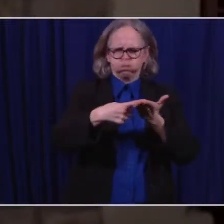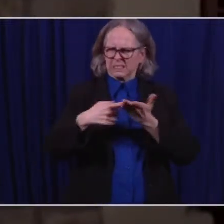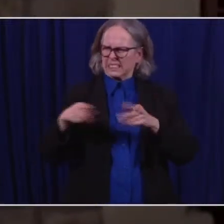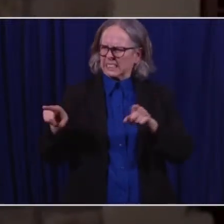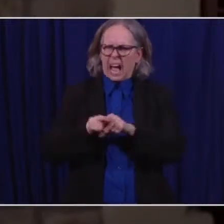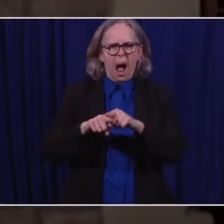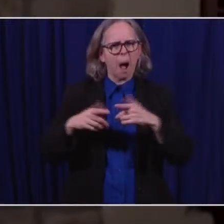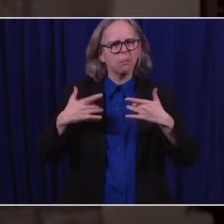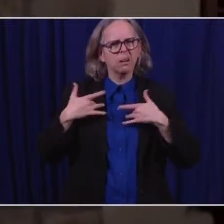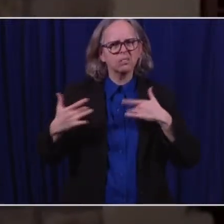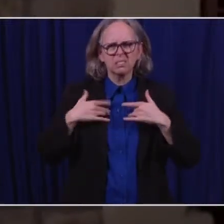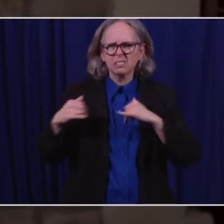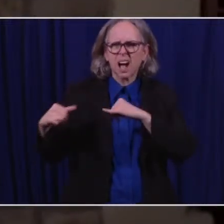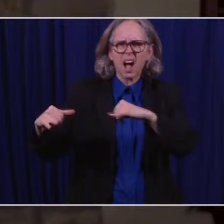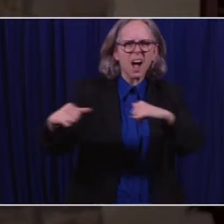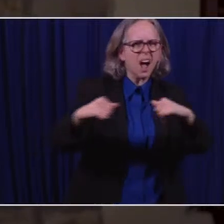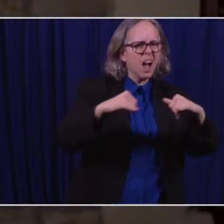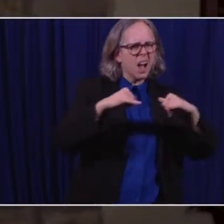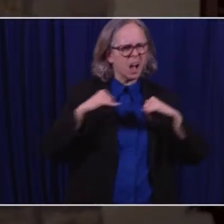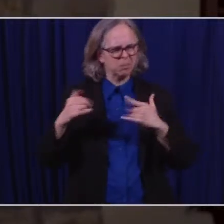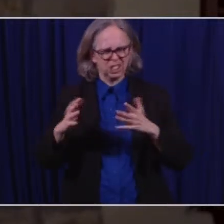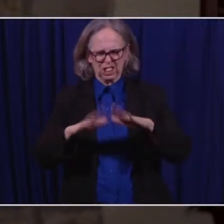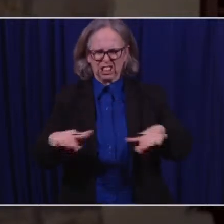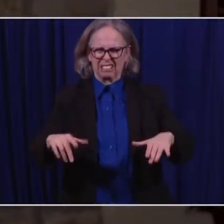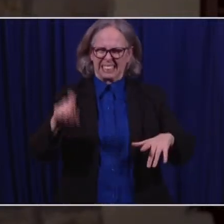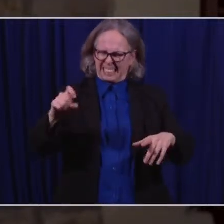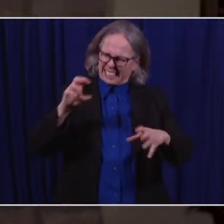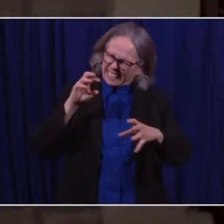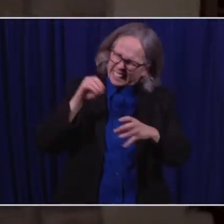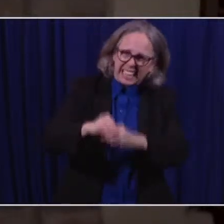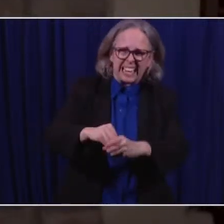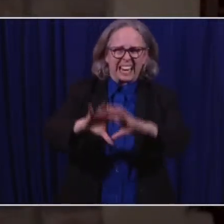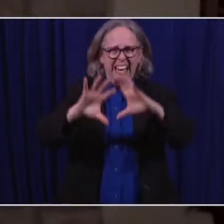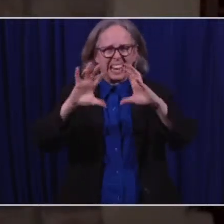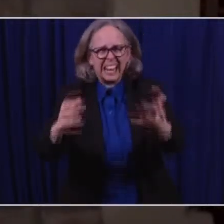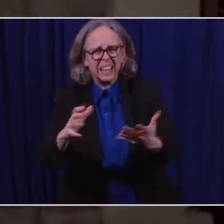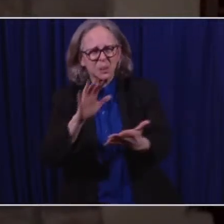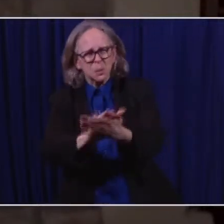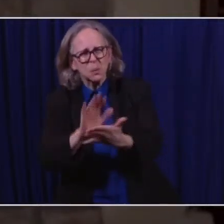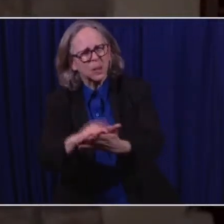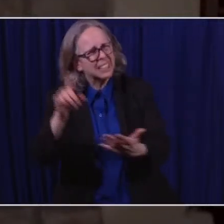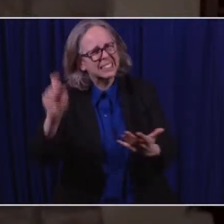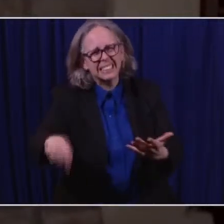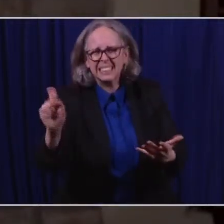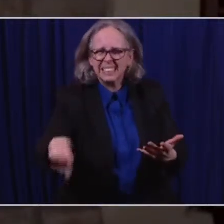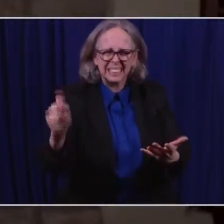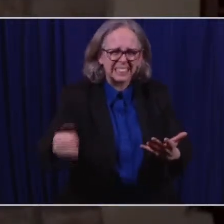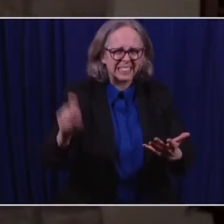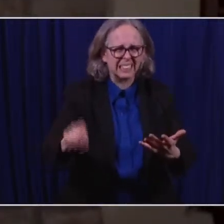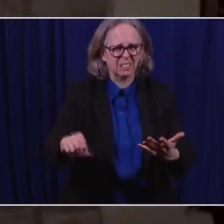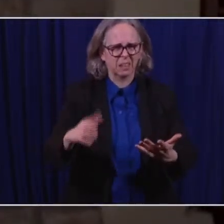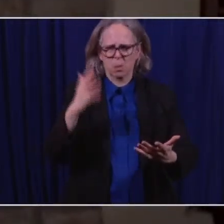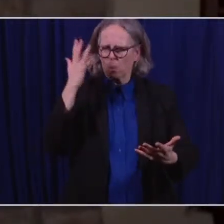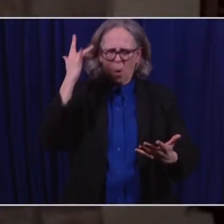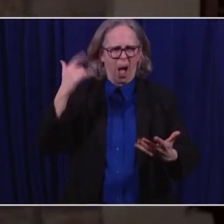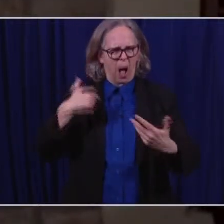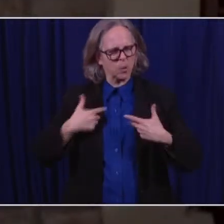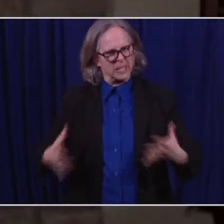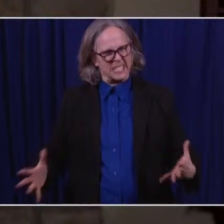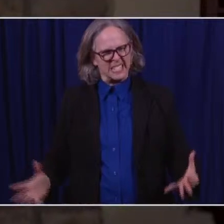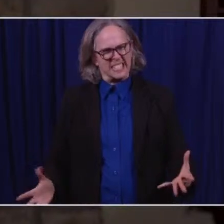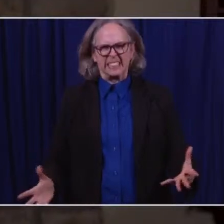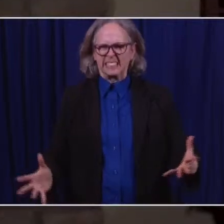really imperative to get kids back in school. So there's been a real, that's our real push, is to get kids back in